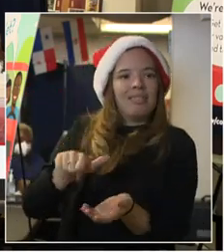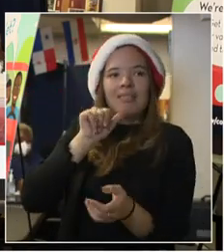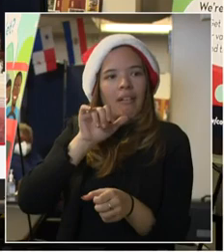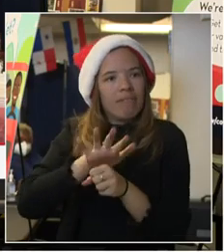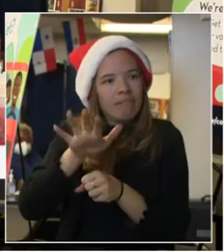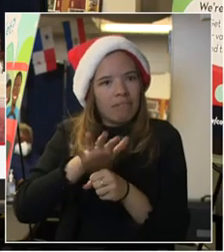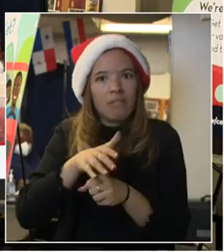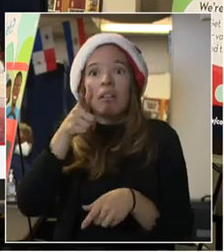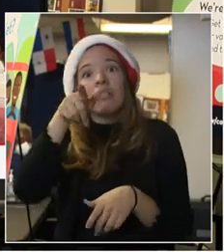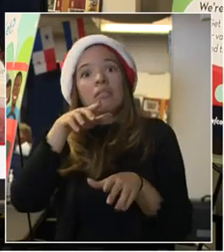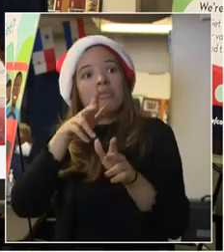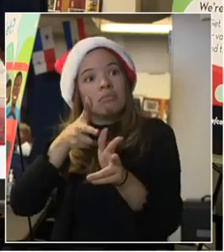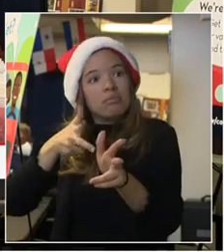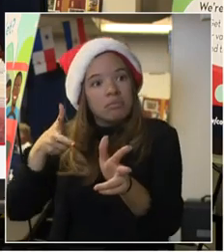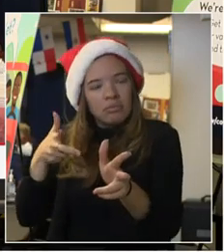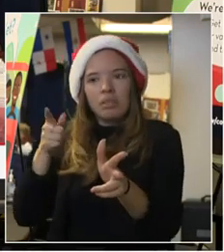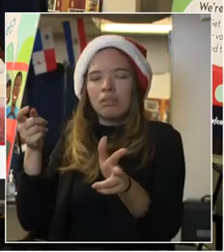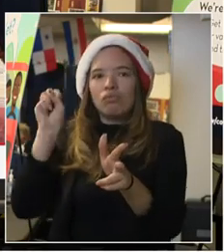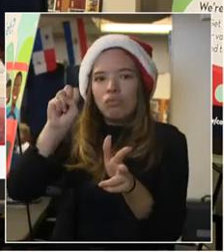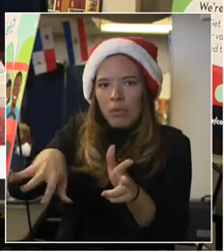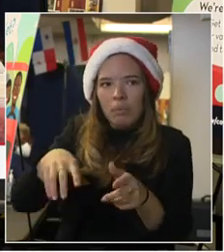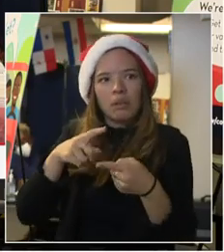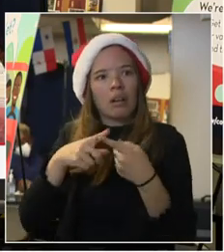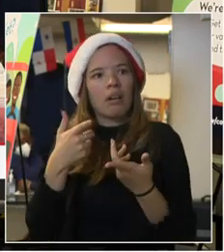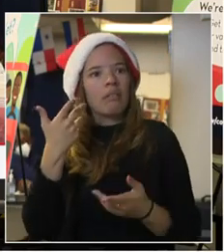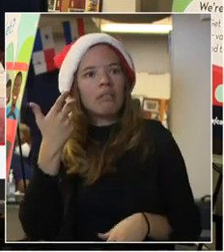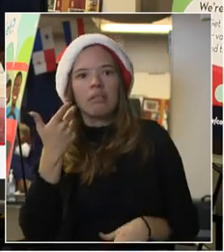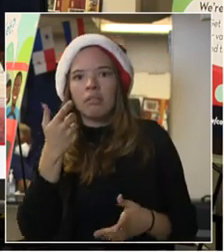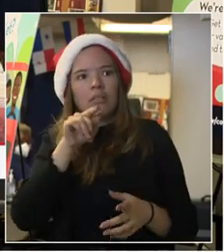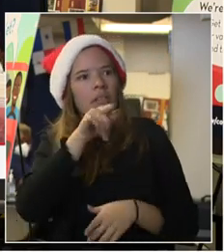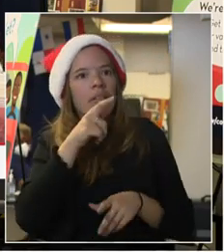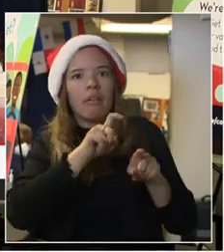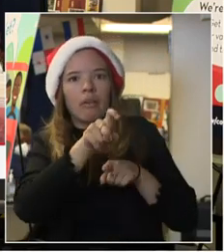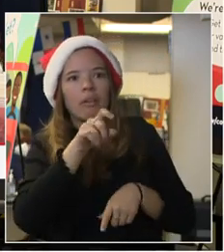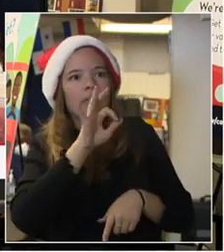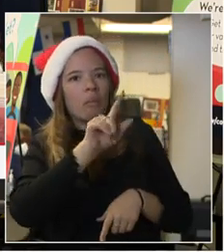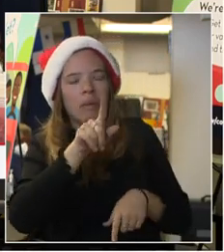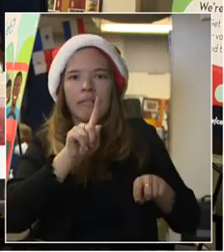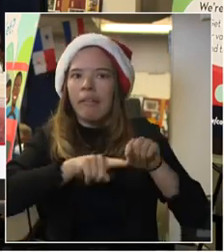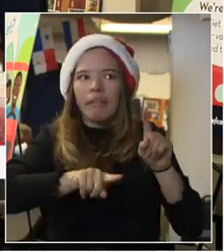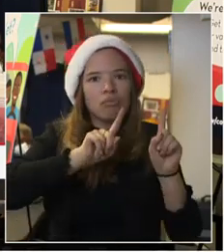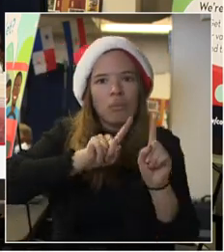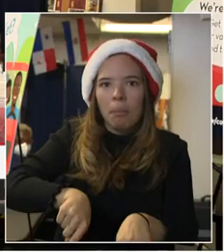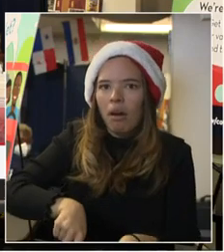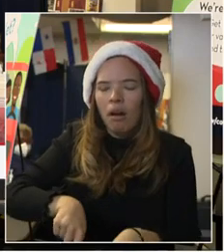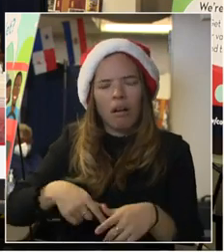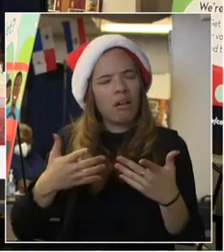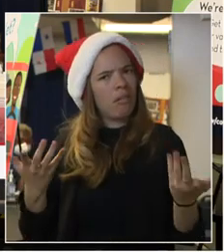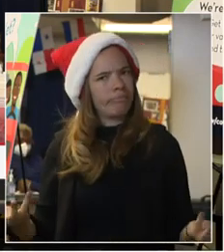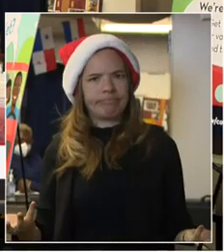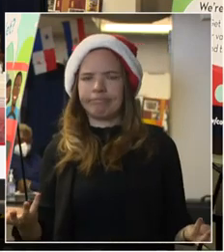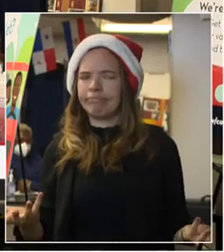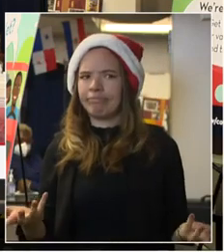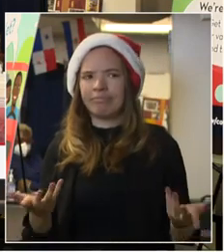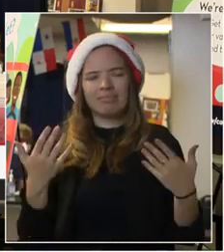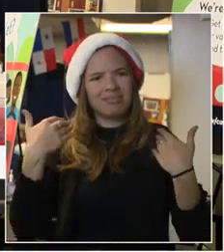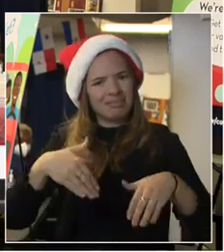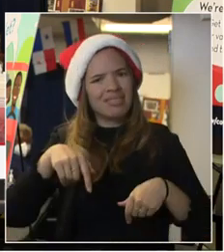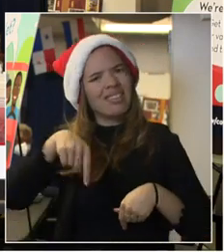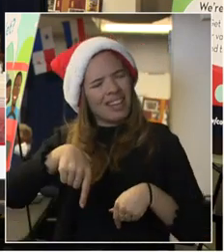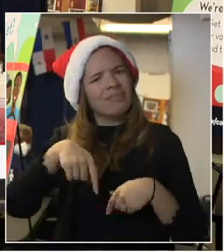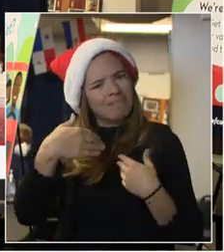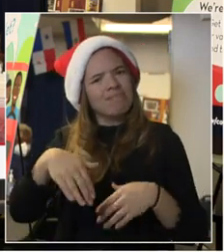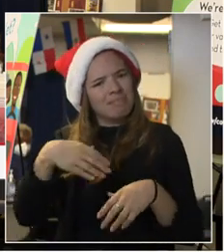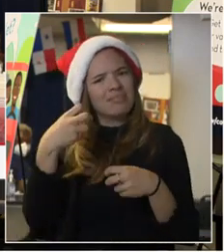patients at the hospital. In response to this really challenging problem, the administration will be meeting with the DC